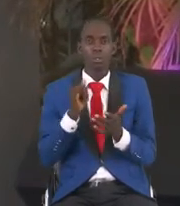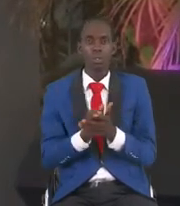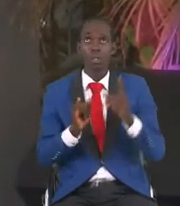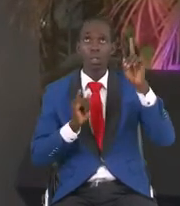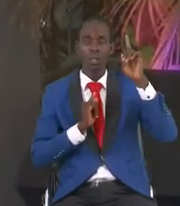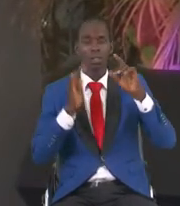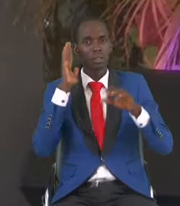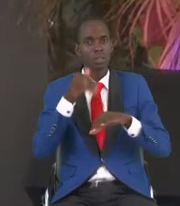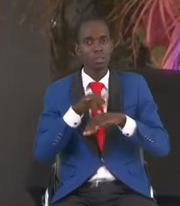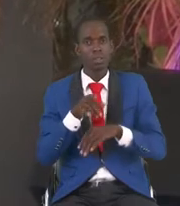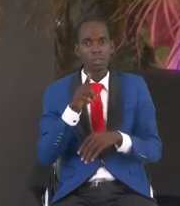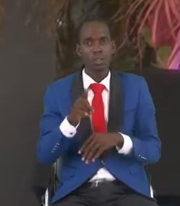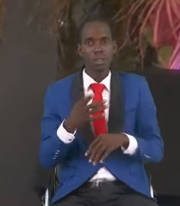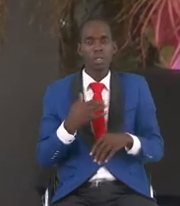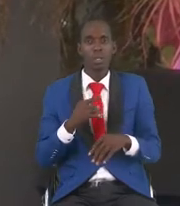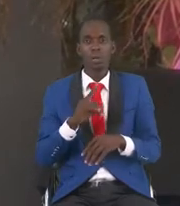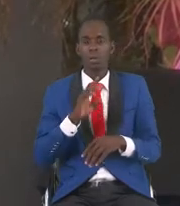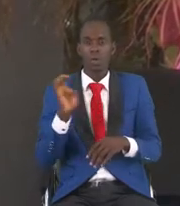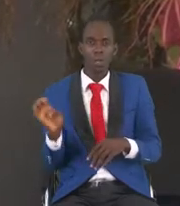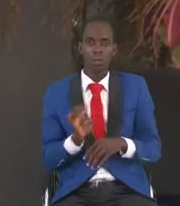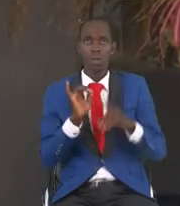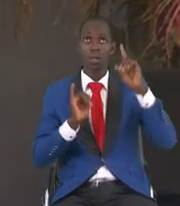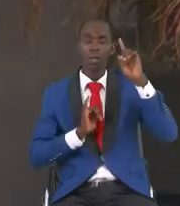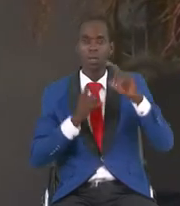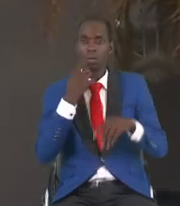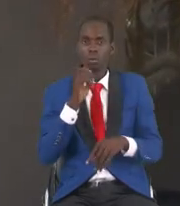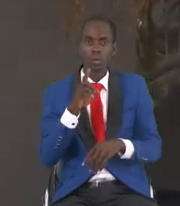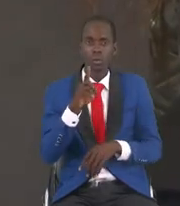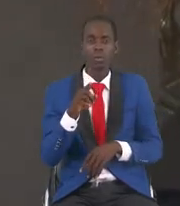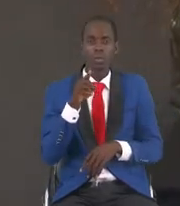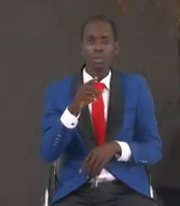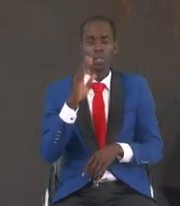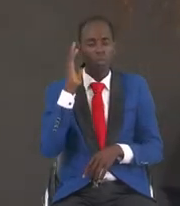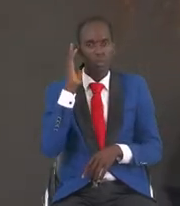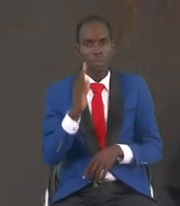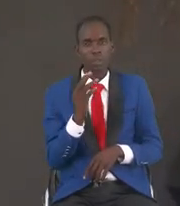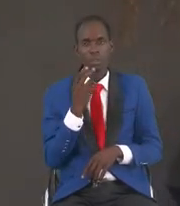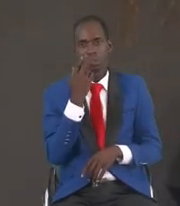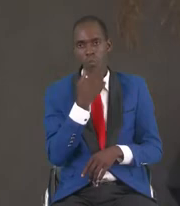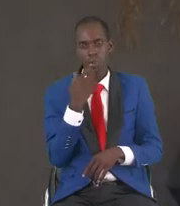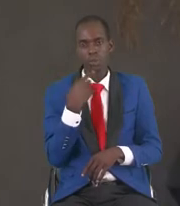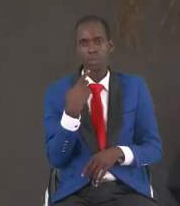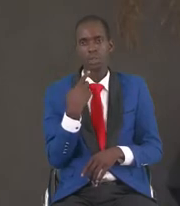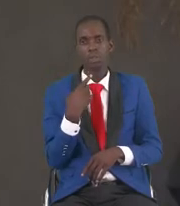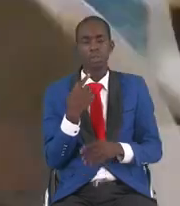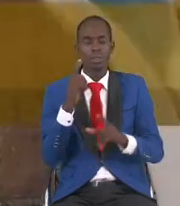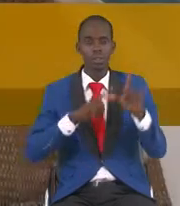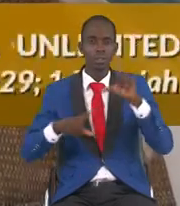thee, and whatsoever I command thee, thou shalt speak. Say good amen.